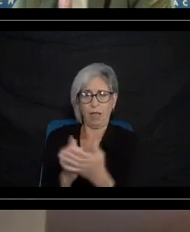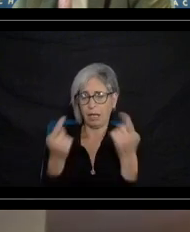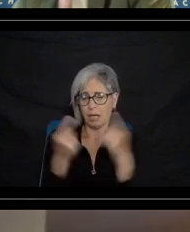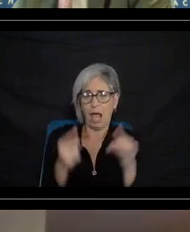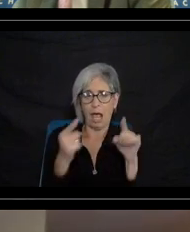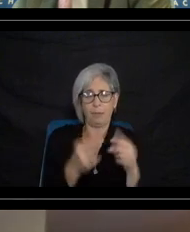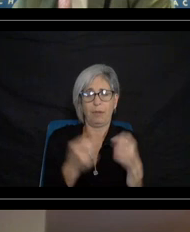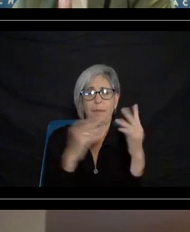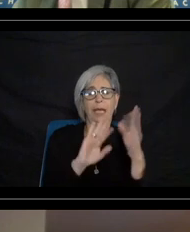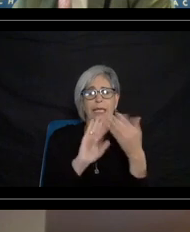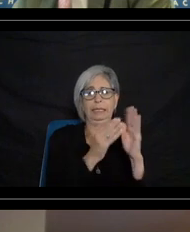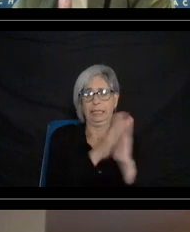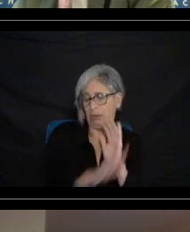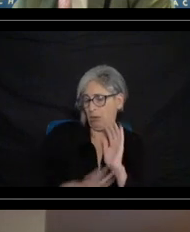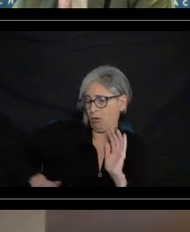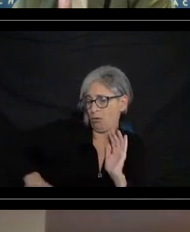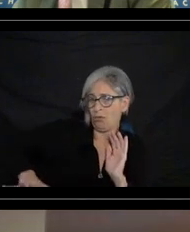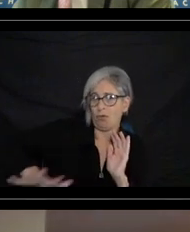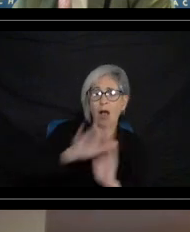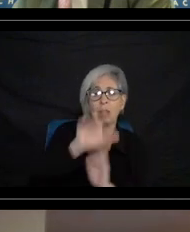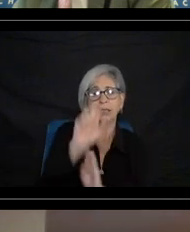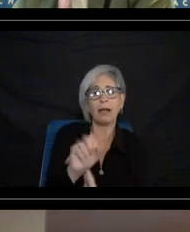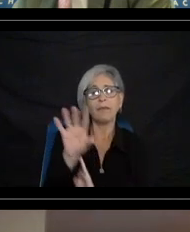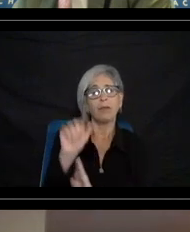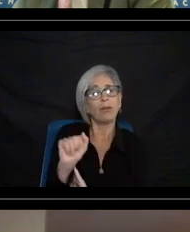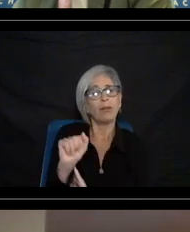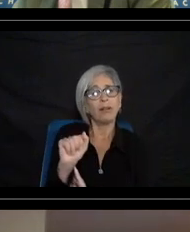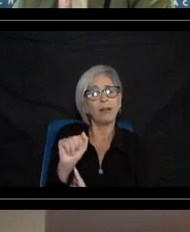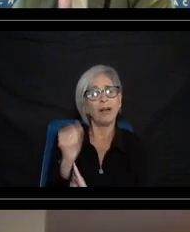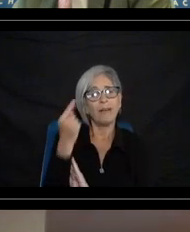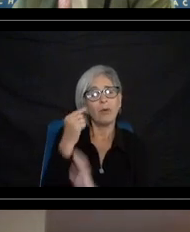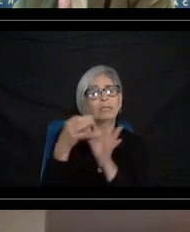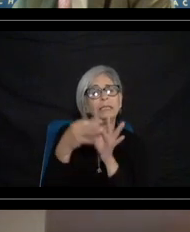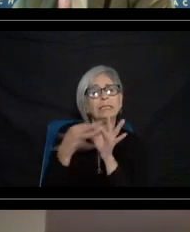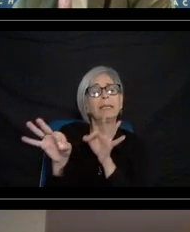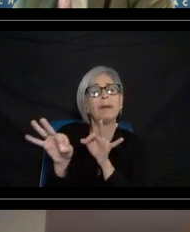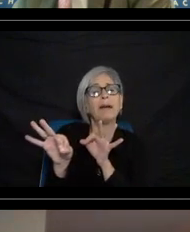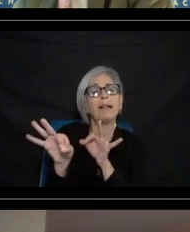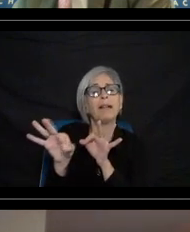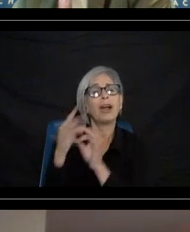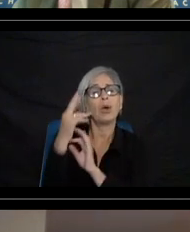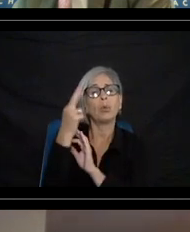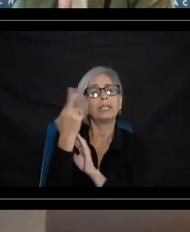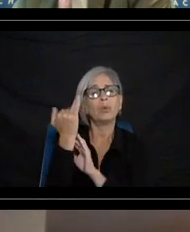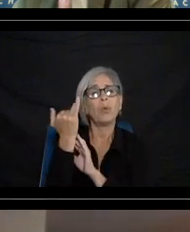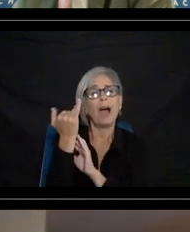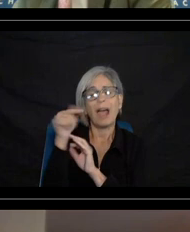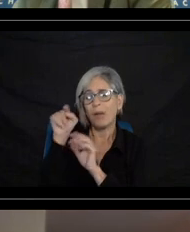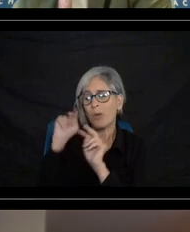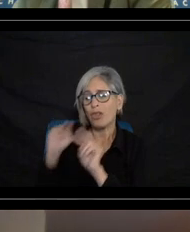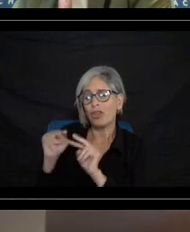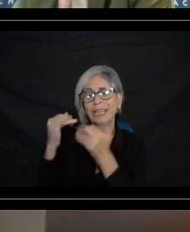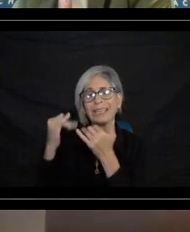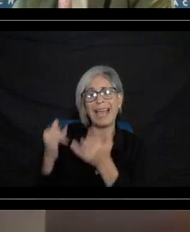many cities across South Florida for the simple reason that we're looking at here now.